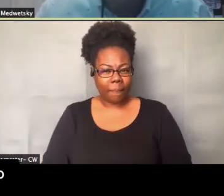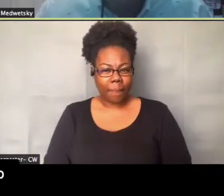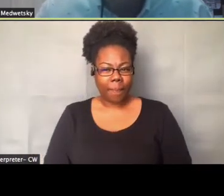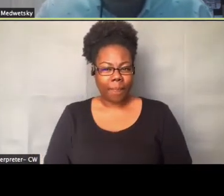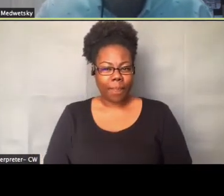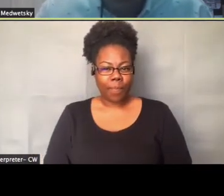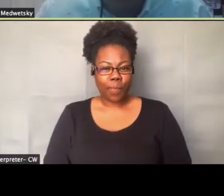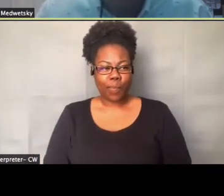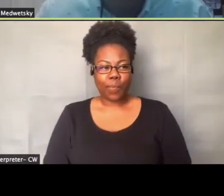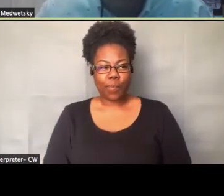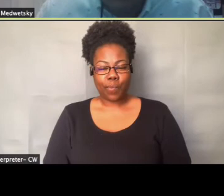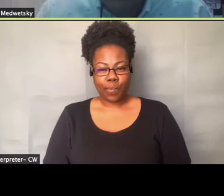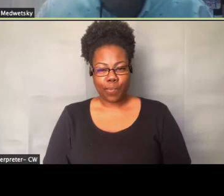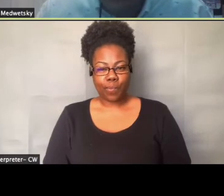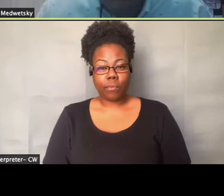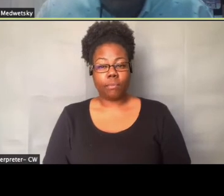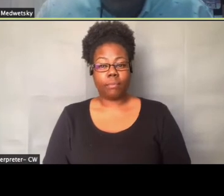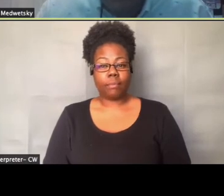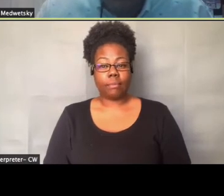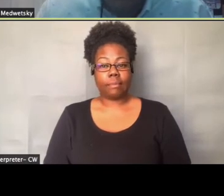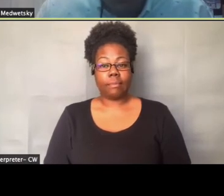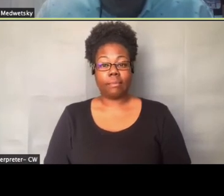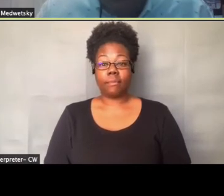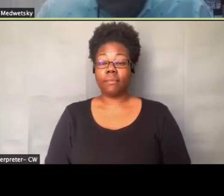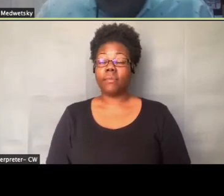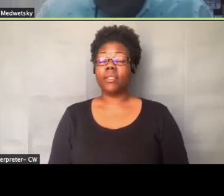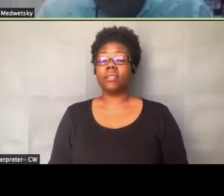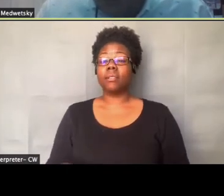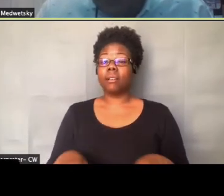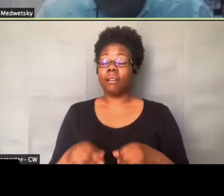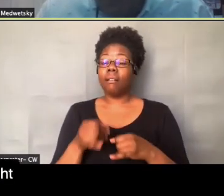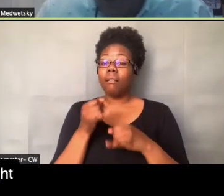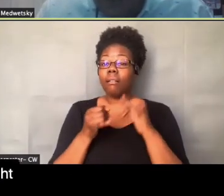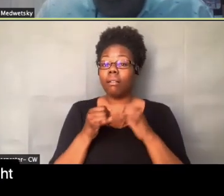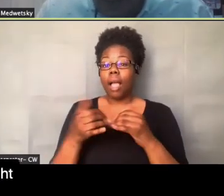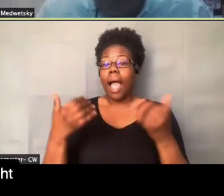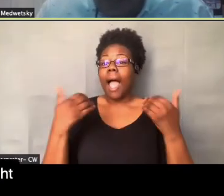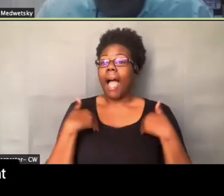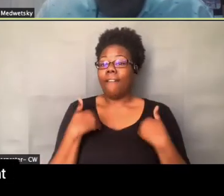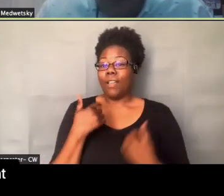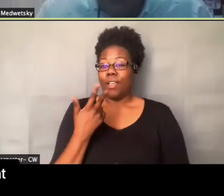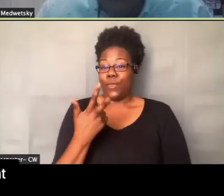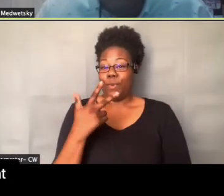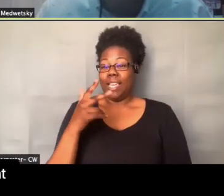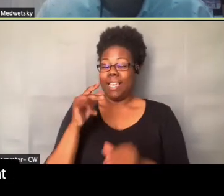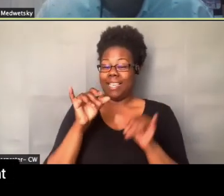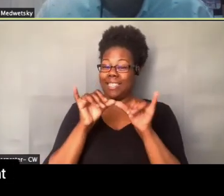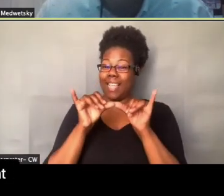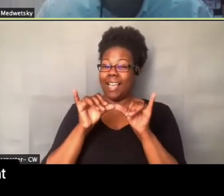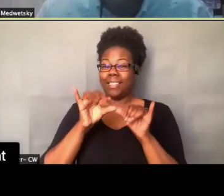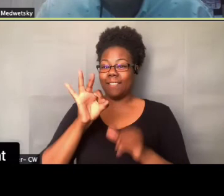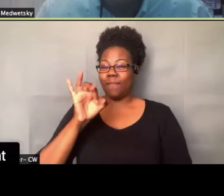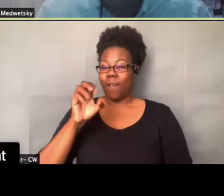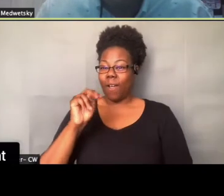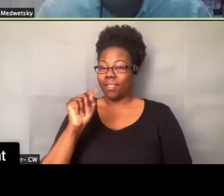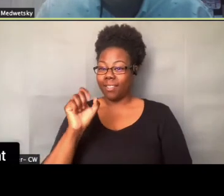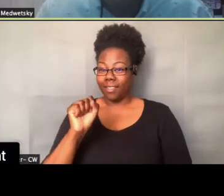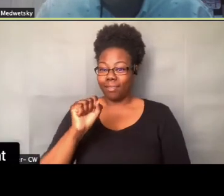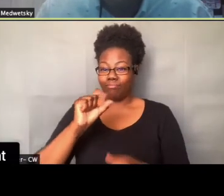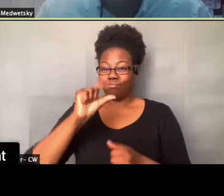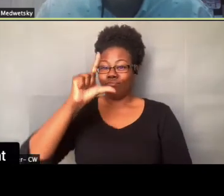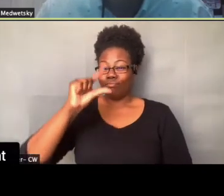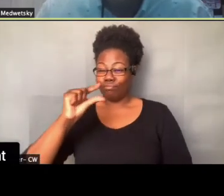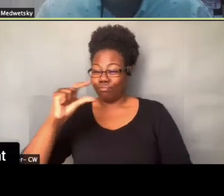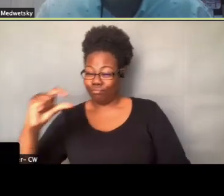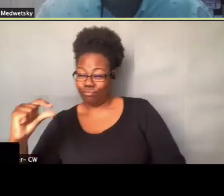And you can also have 3 size fonts. So right now I'm using the smallest side because otherwise it'll interfere with me seeing the presentation. But